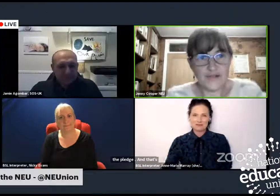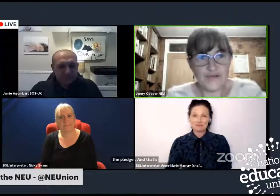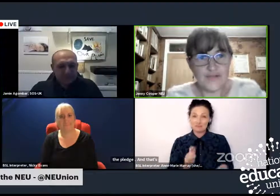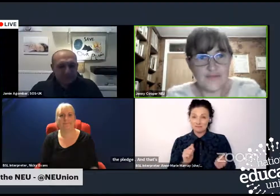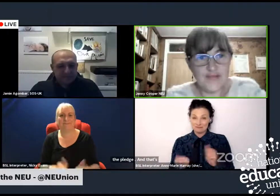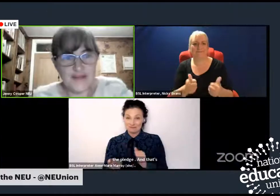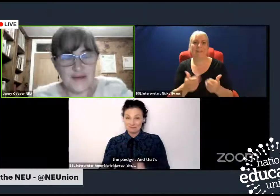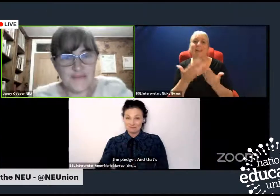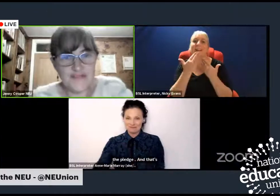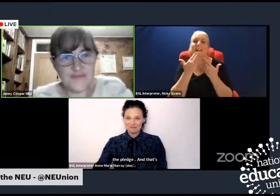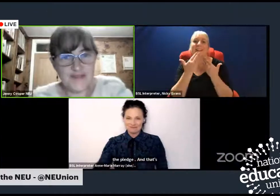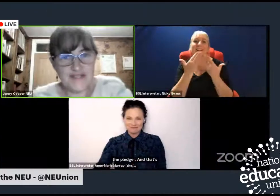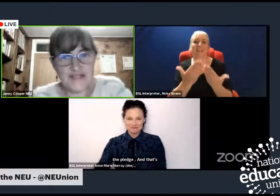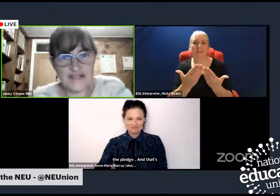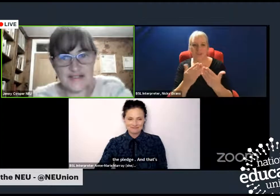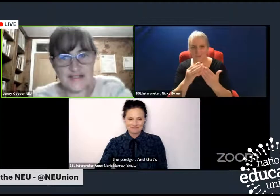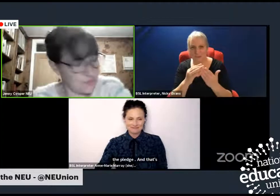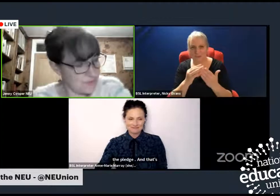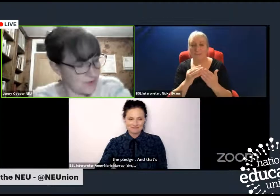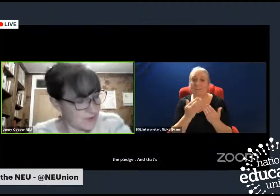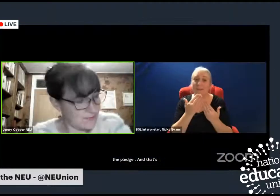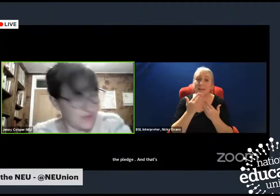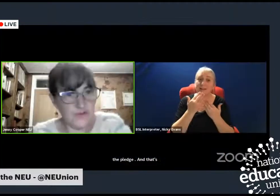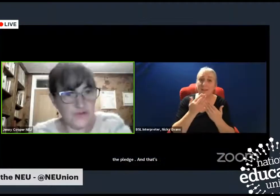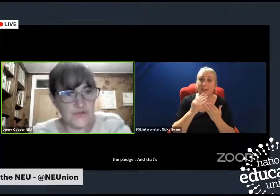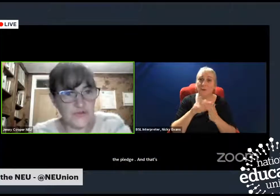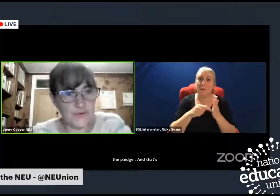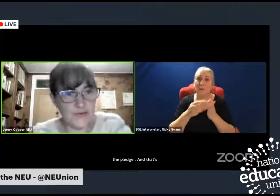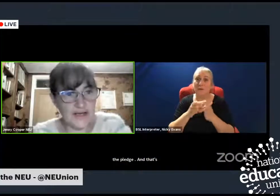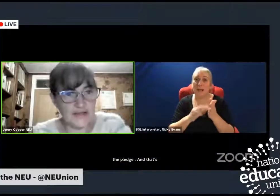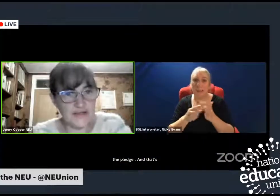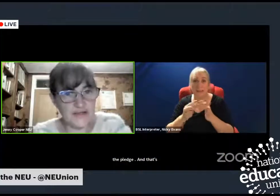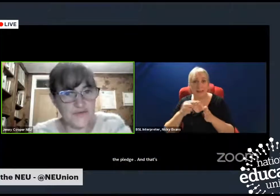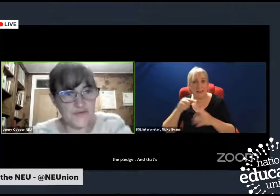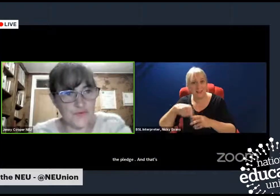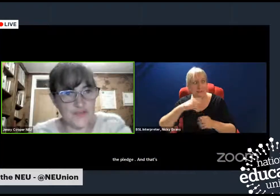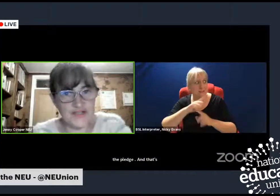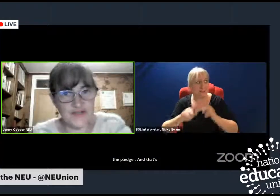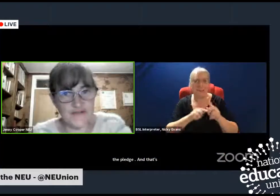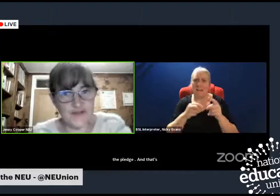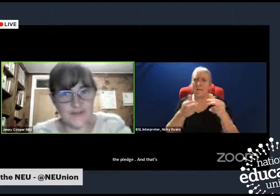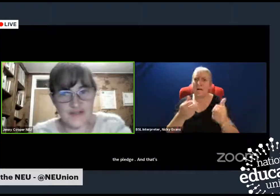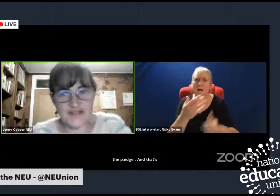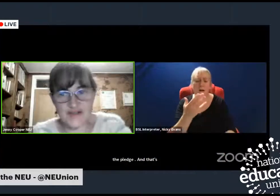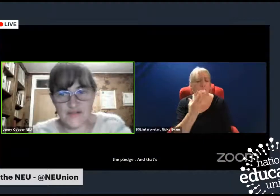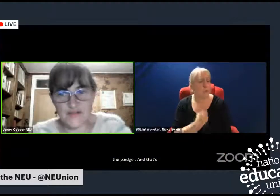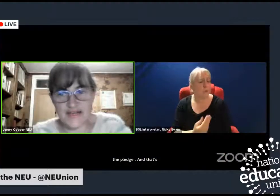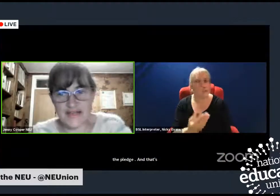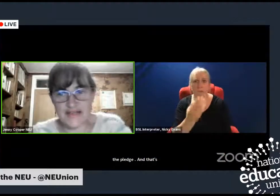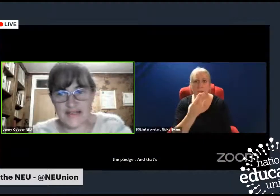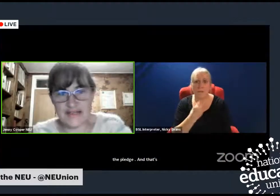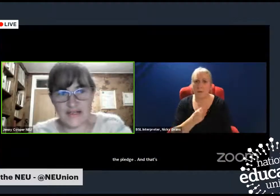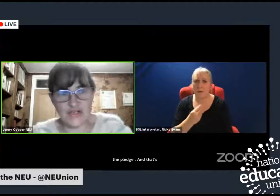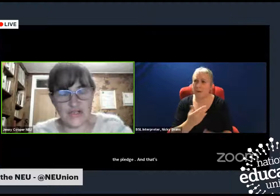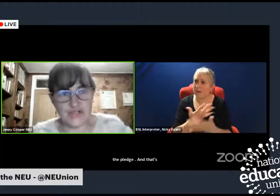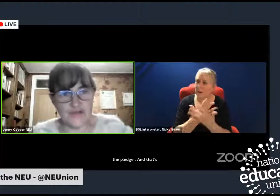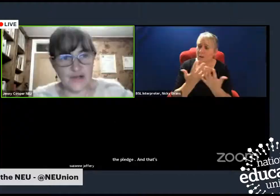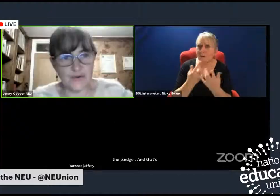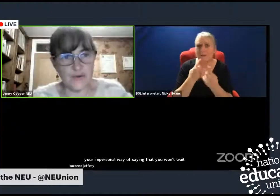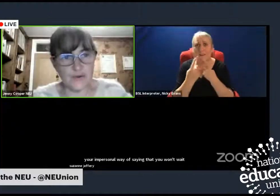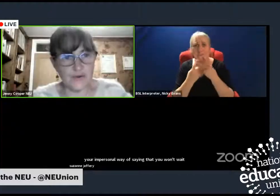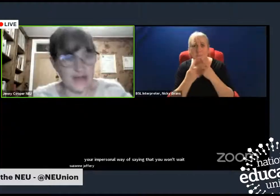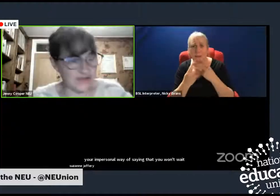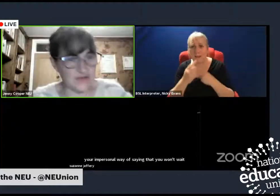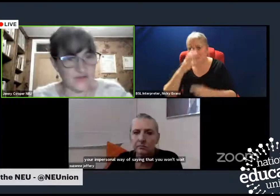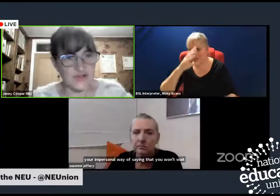Thank you, Jamie. This meeting is so useful and informative. There's so many initiatives